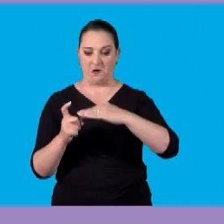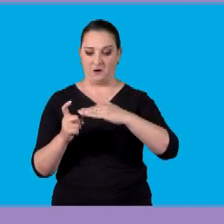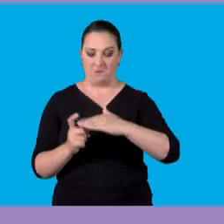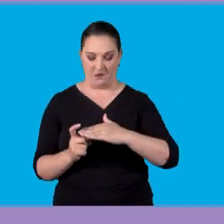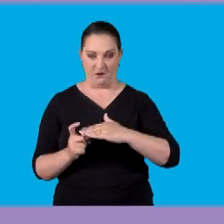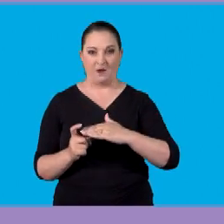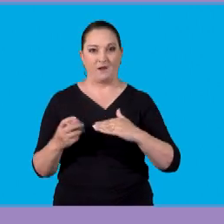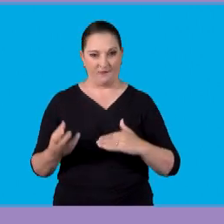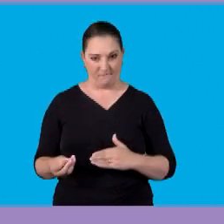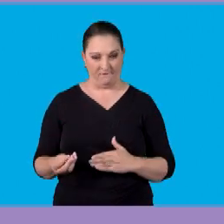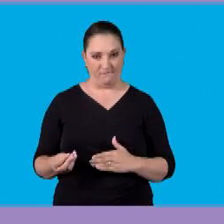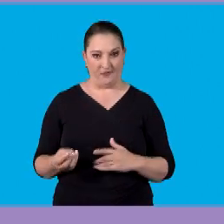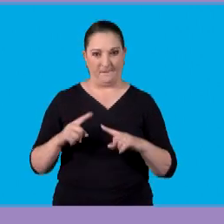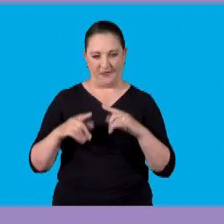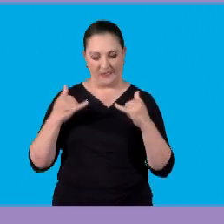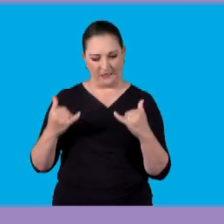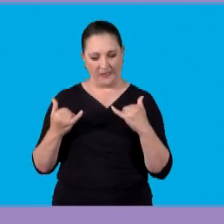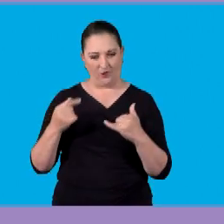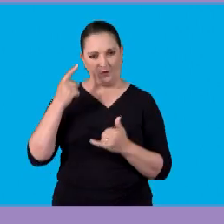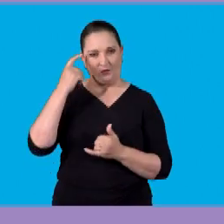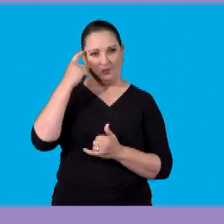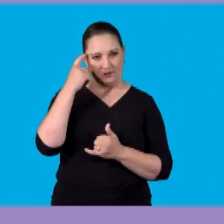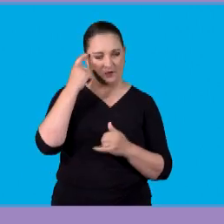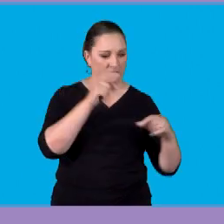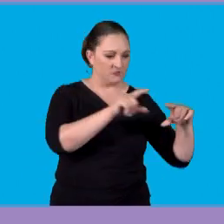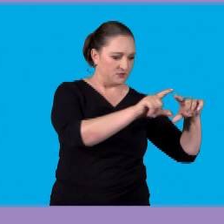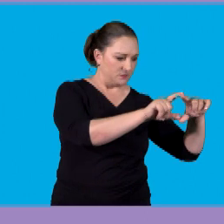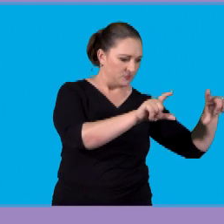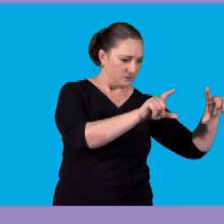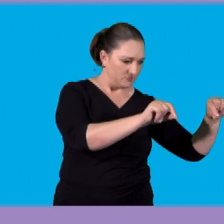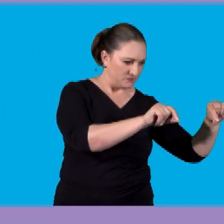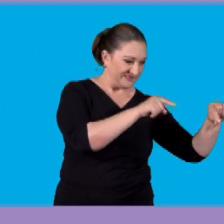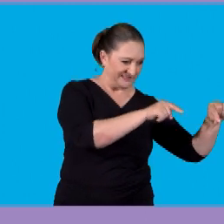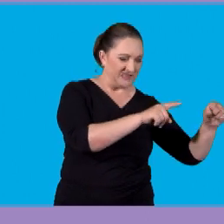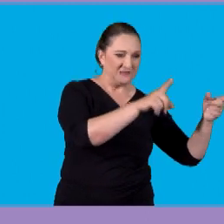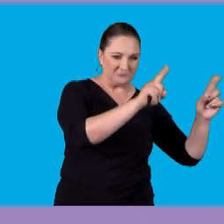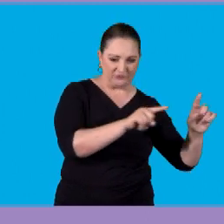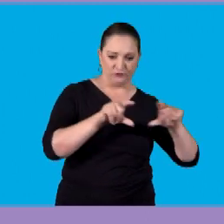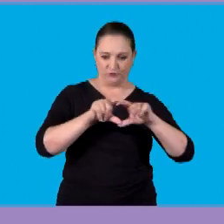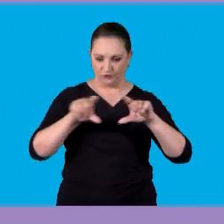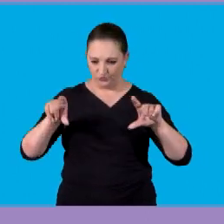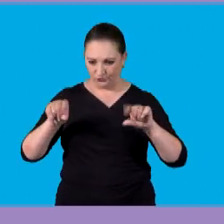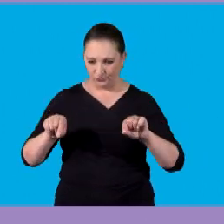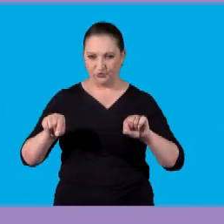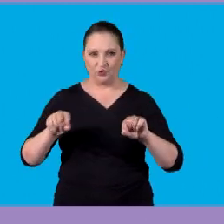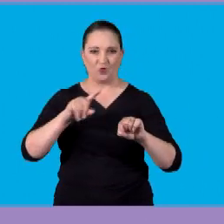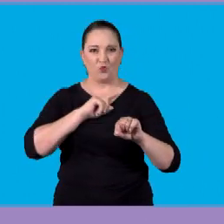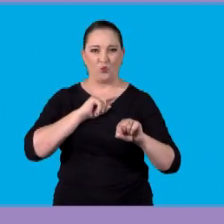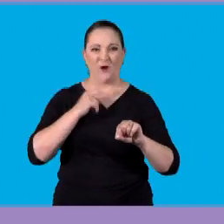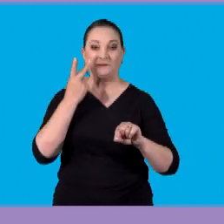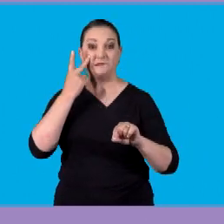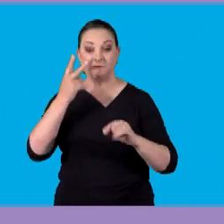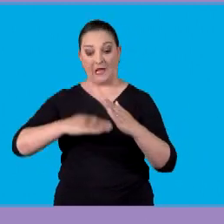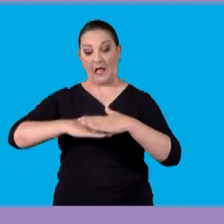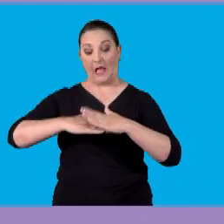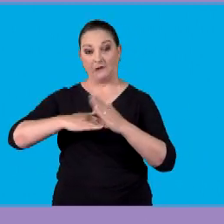well. But what makes the square now also a special rectangle? We've looked at the sides, we've looked